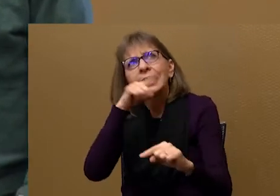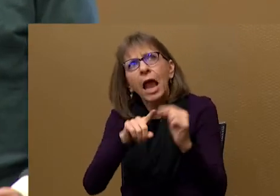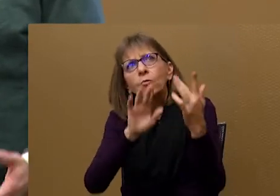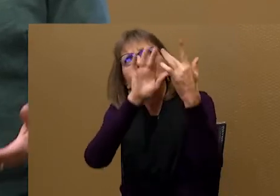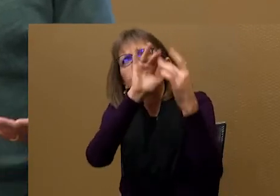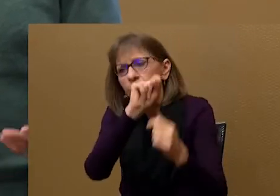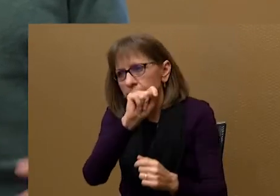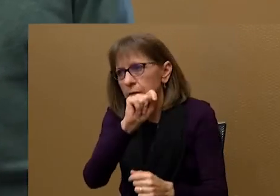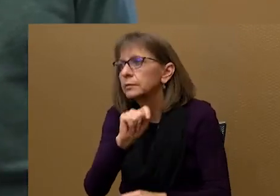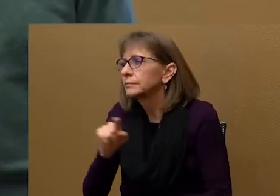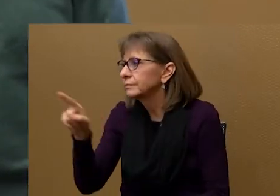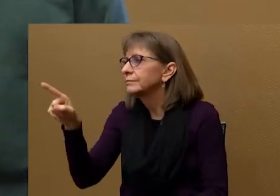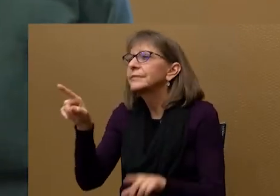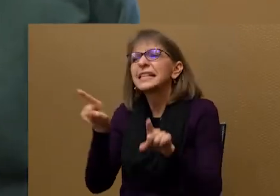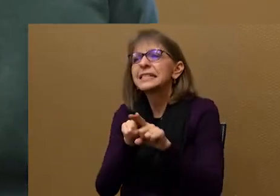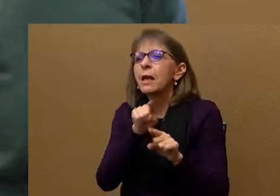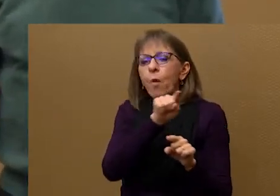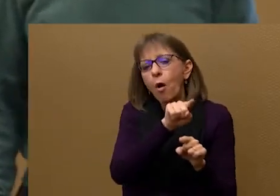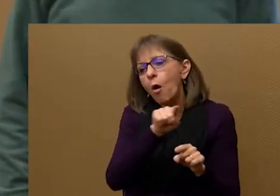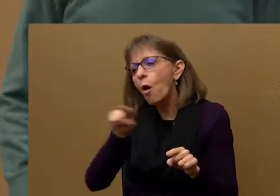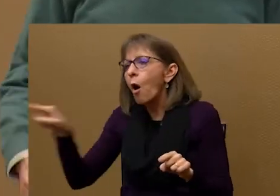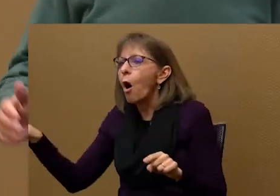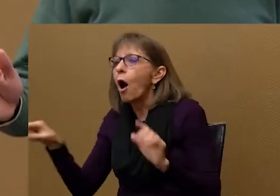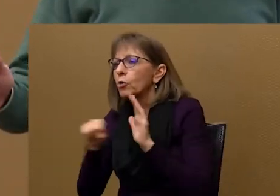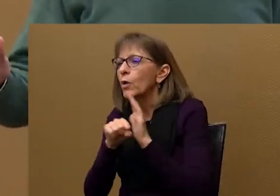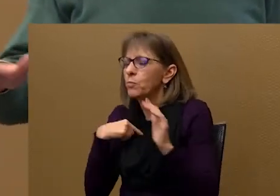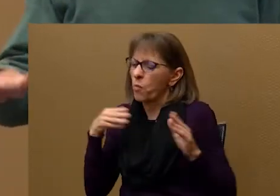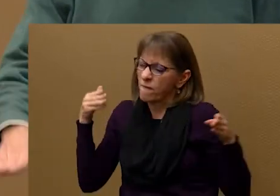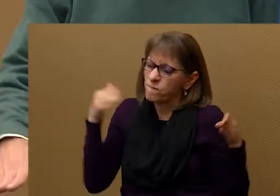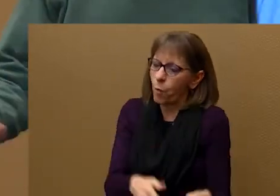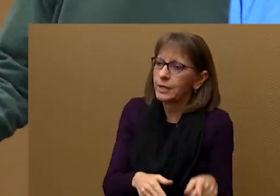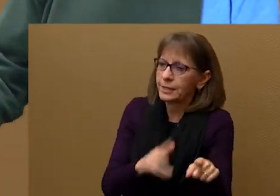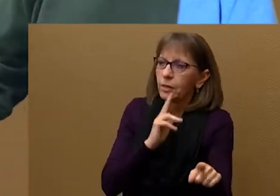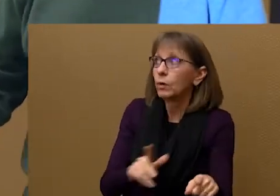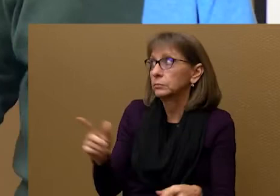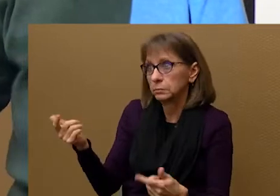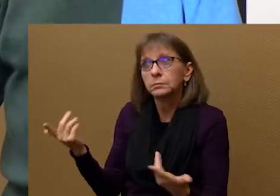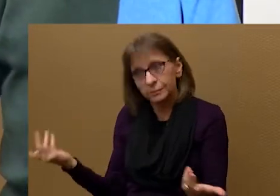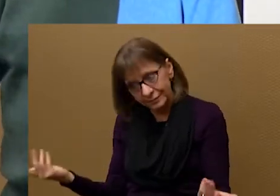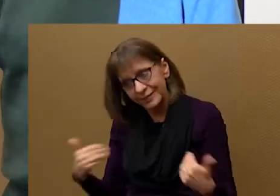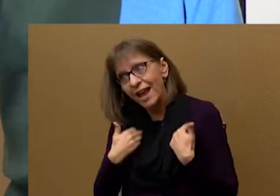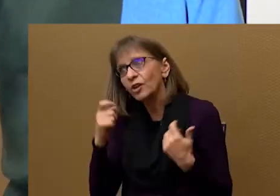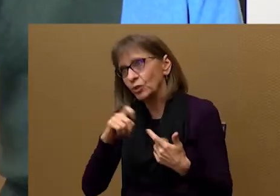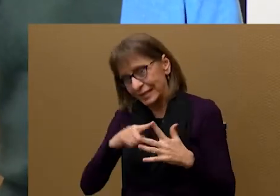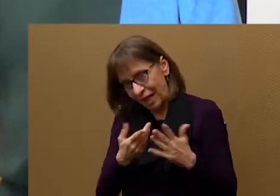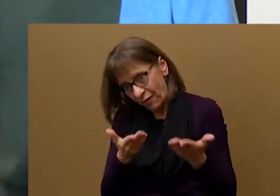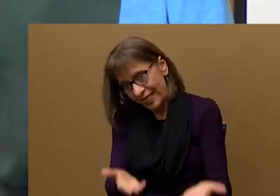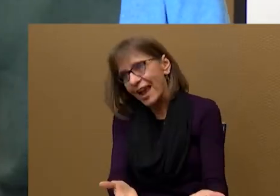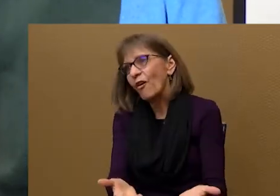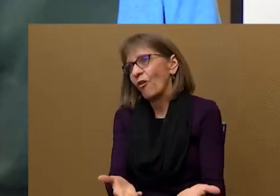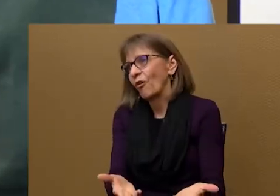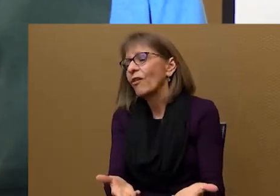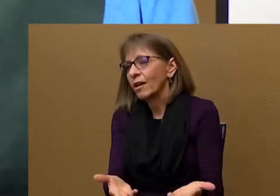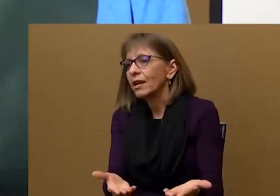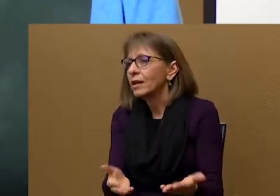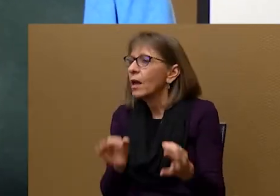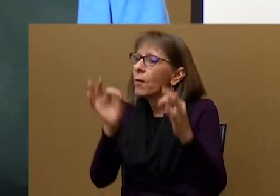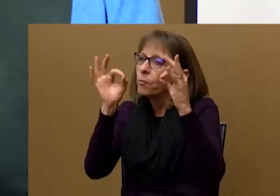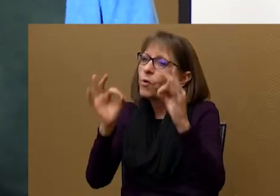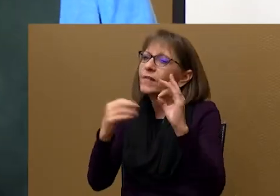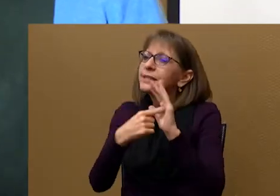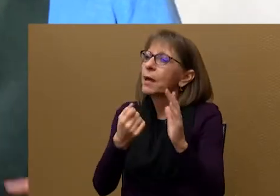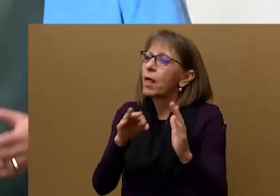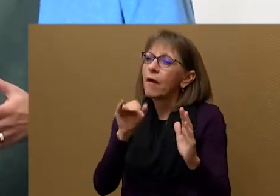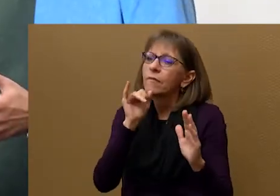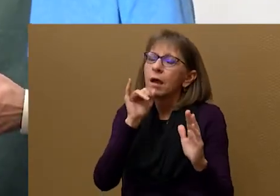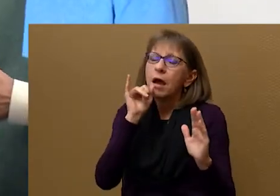Yeah, it's the same across all the grades. We're really But focusing you're on it with starting the little guys. young, which is when you should. So that is a superb example of identify